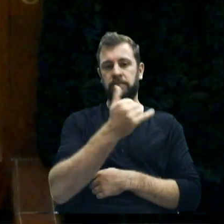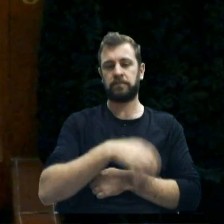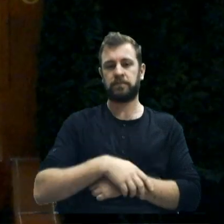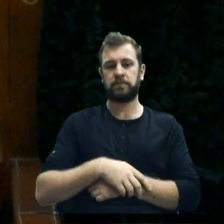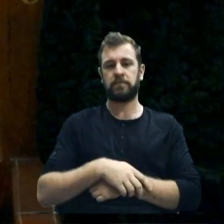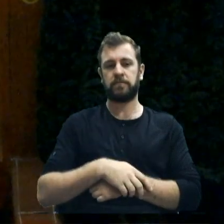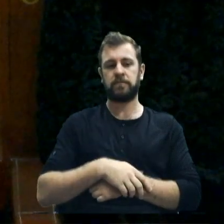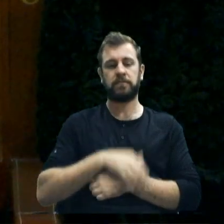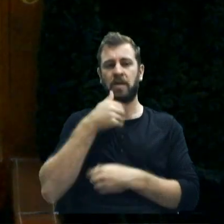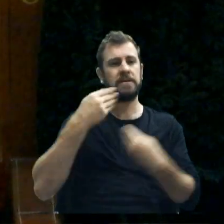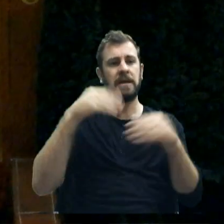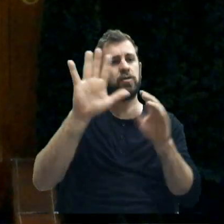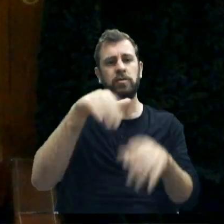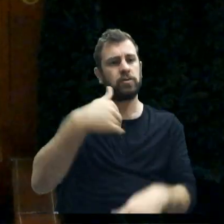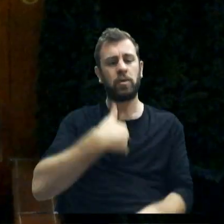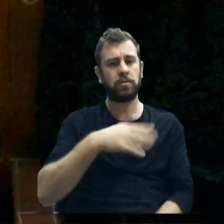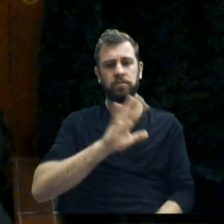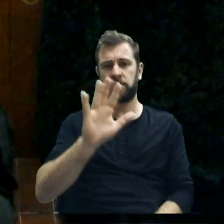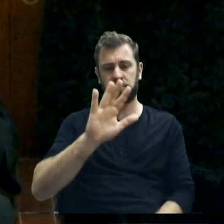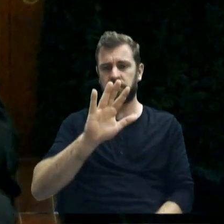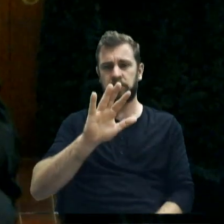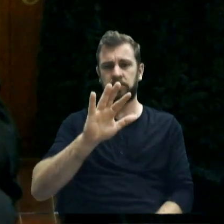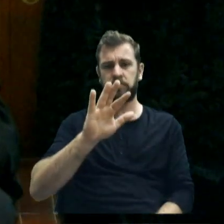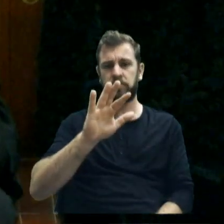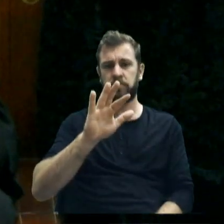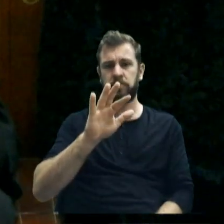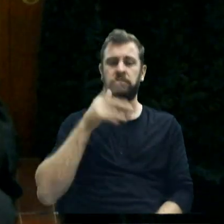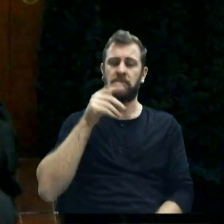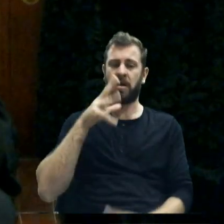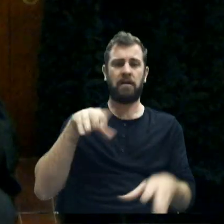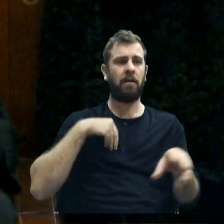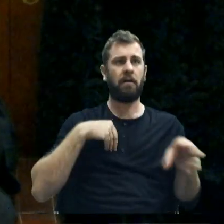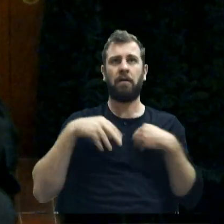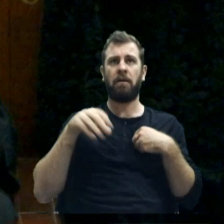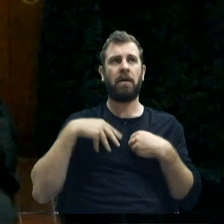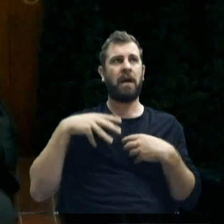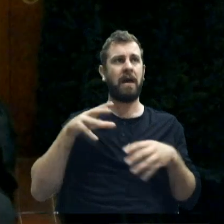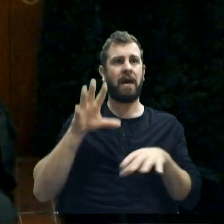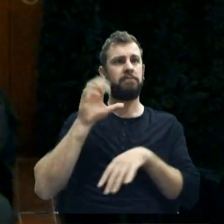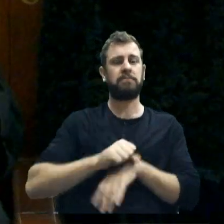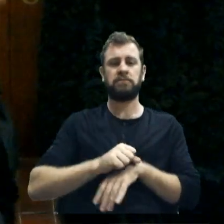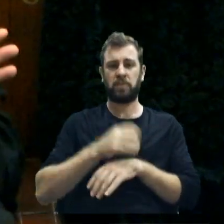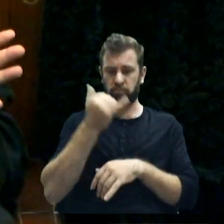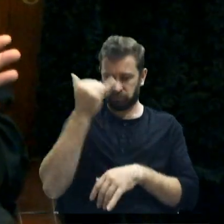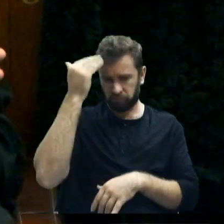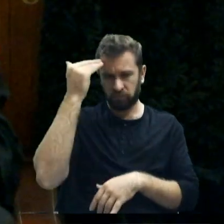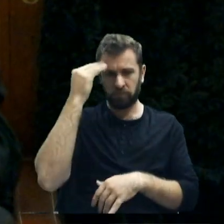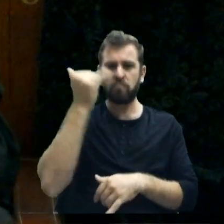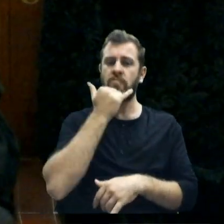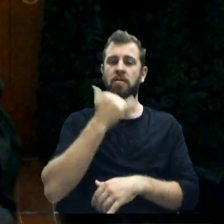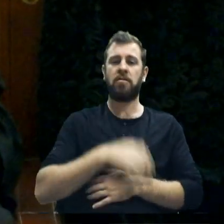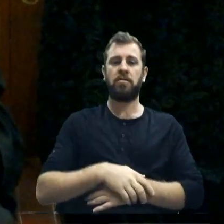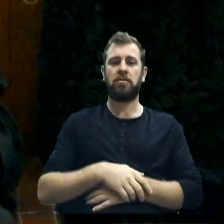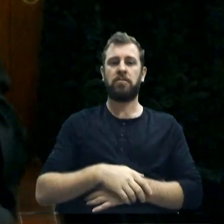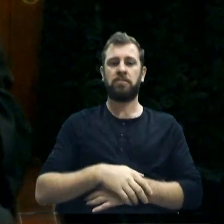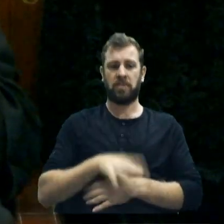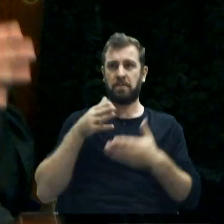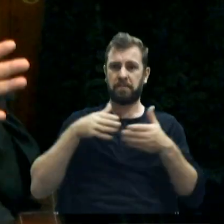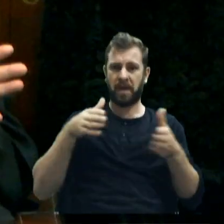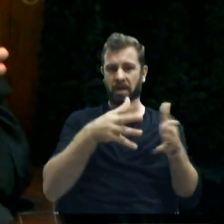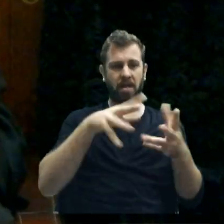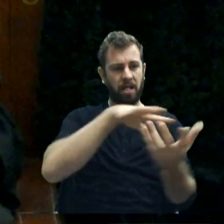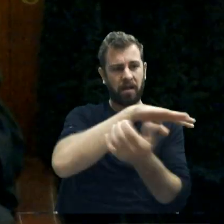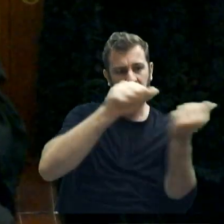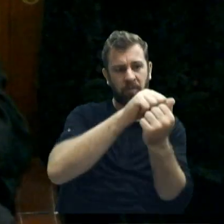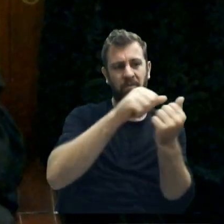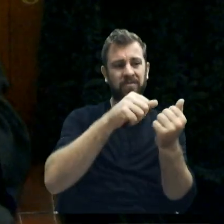your soul out, guys. Don't adopt habits you know is wrong. Don't go down a path you know is destructive. Don't do